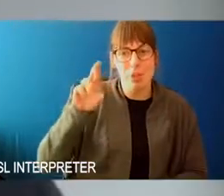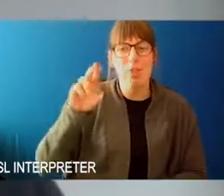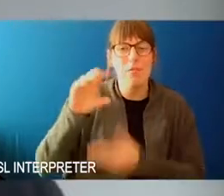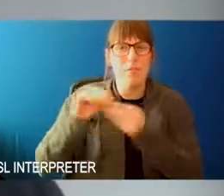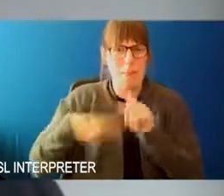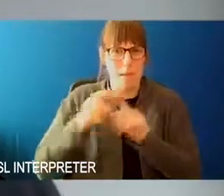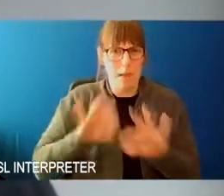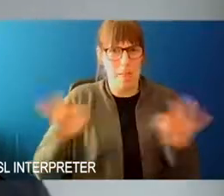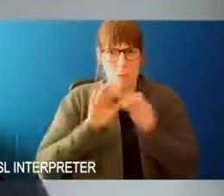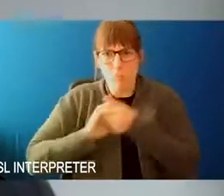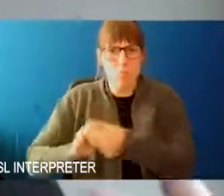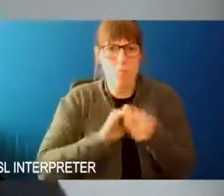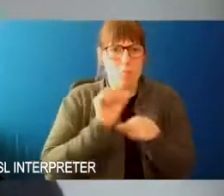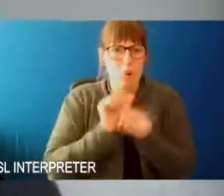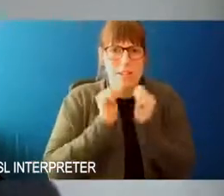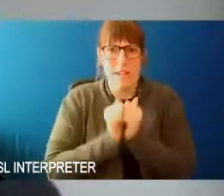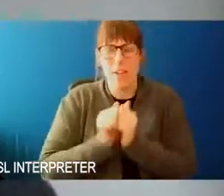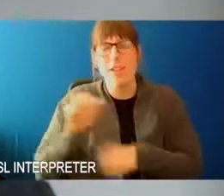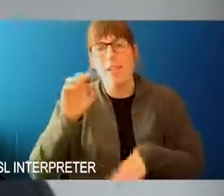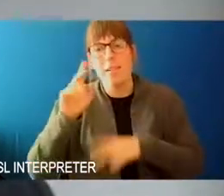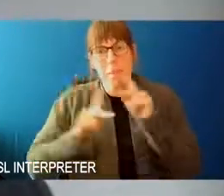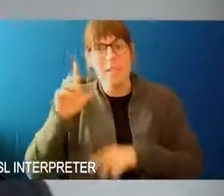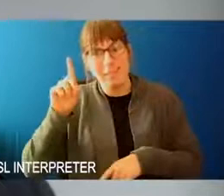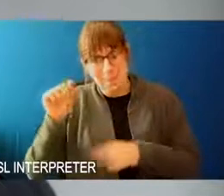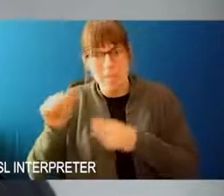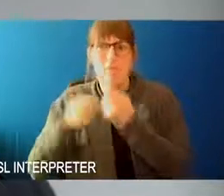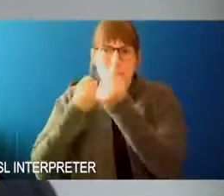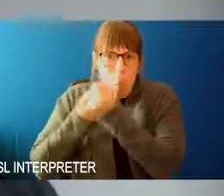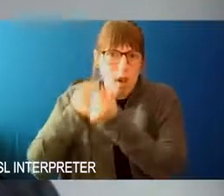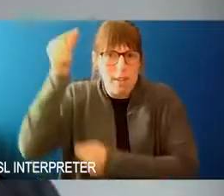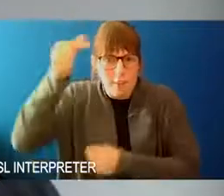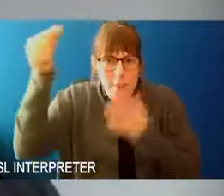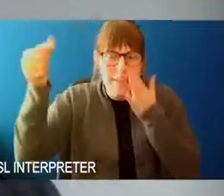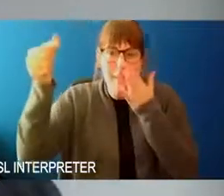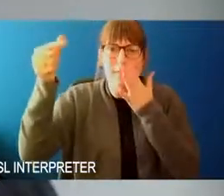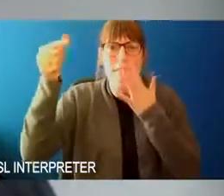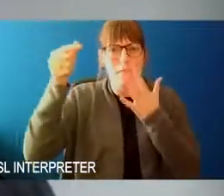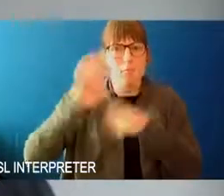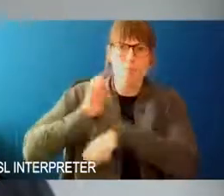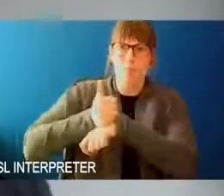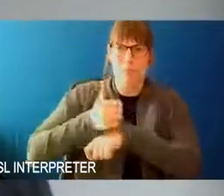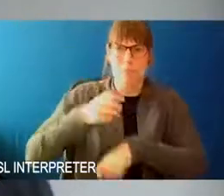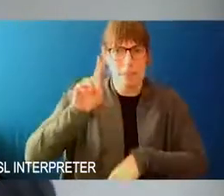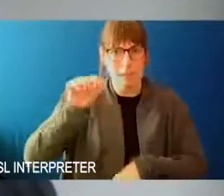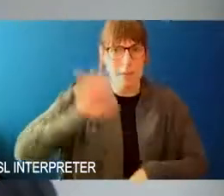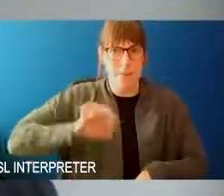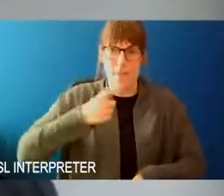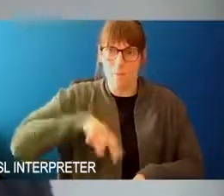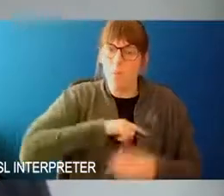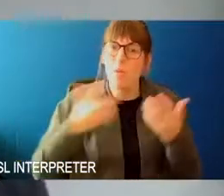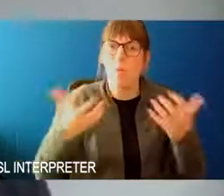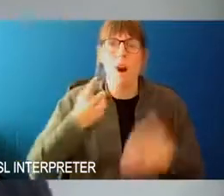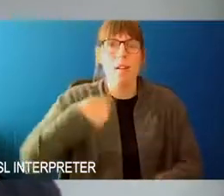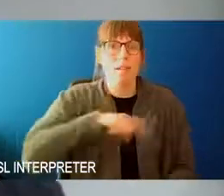week, we heard from Peter McLeod about the importance of us working together as people with disabilities and community to support government and create